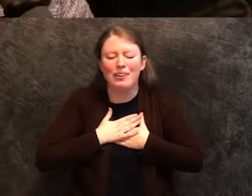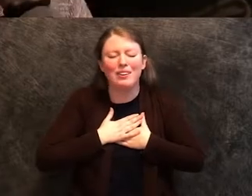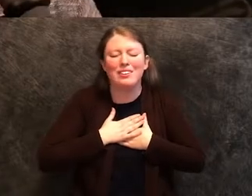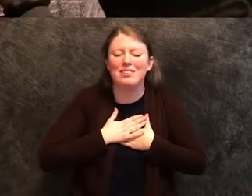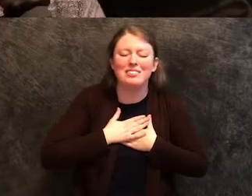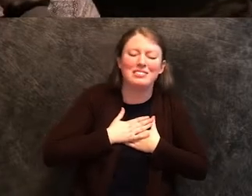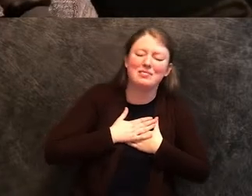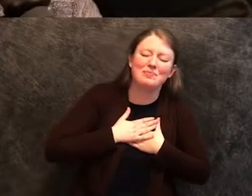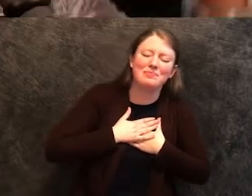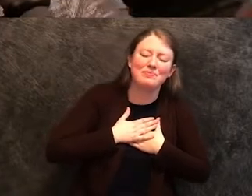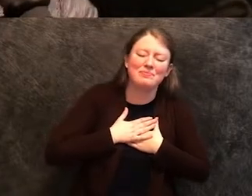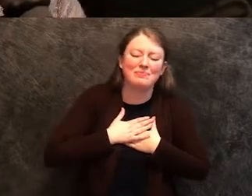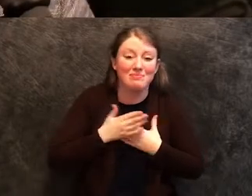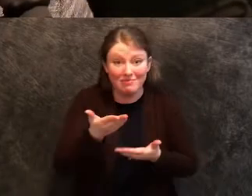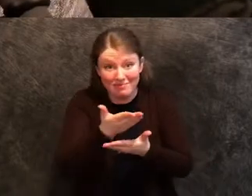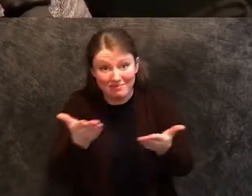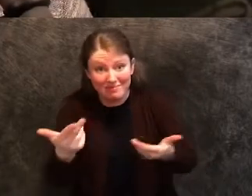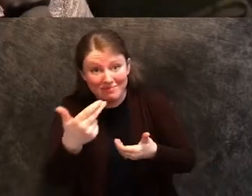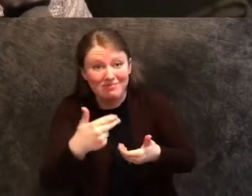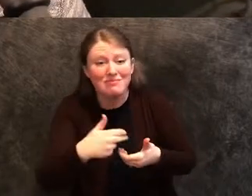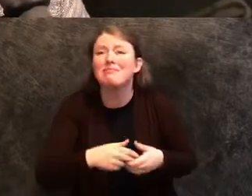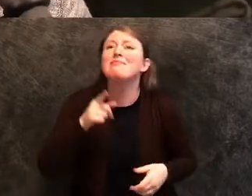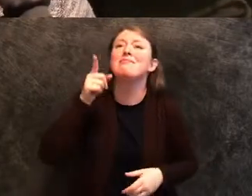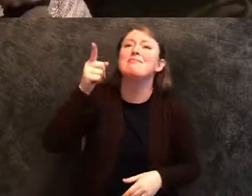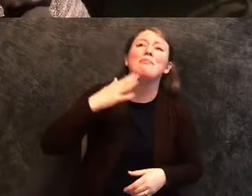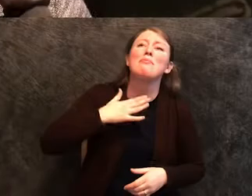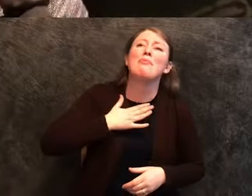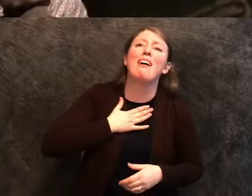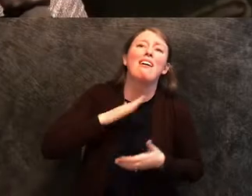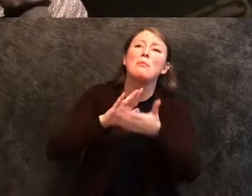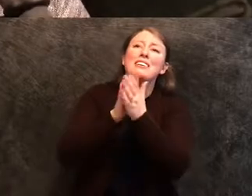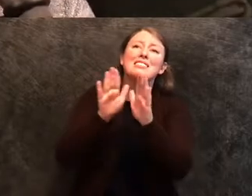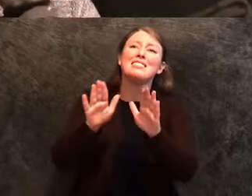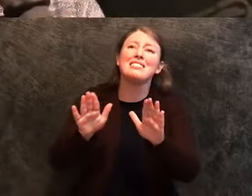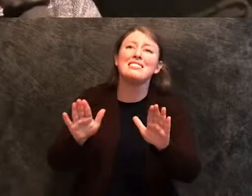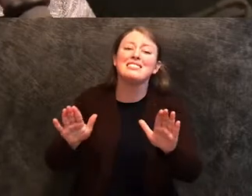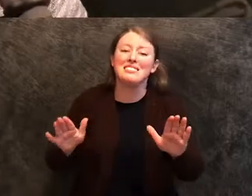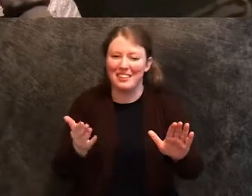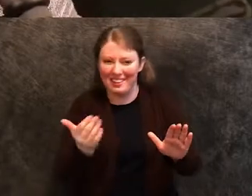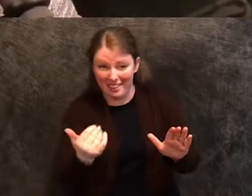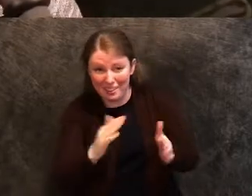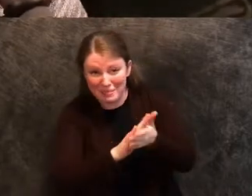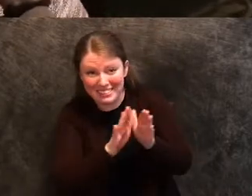Come on, help us say it. Come on, your turn. Come on, you are my peace. You are my. Yeah, there it is. Come on.